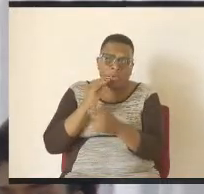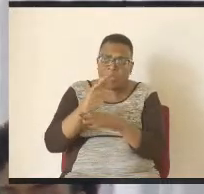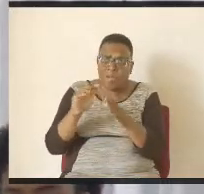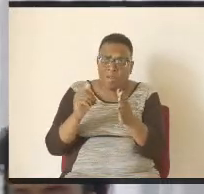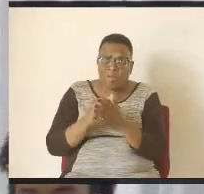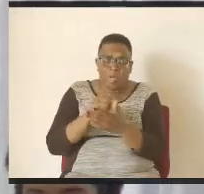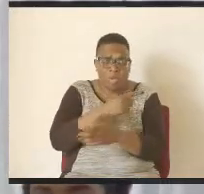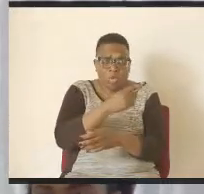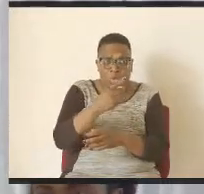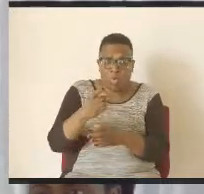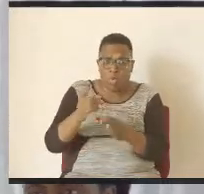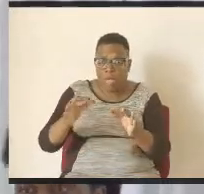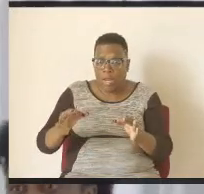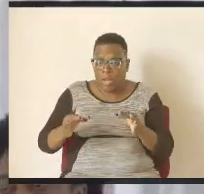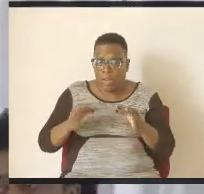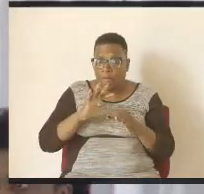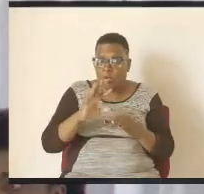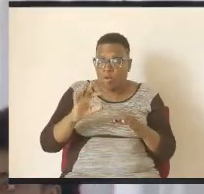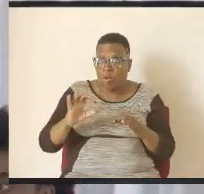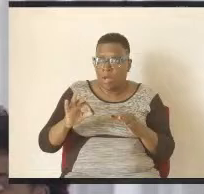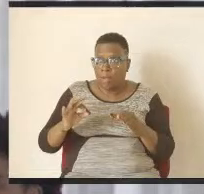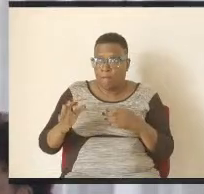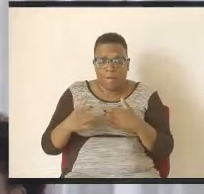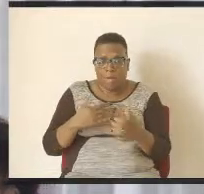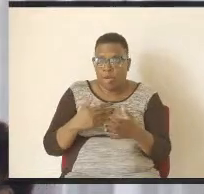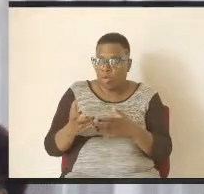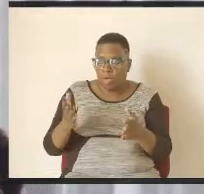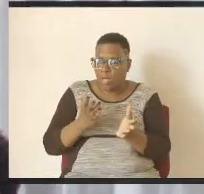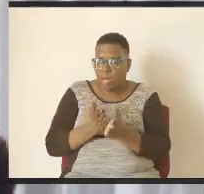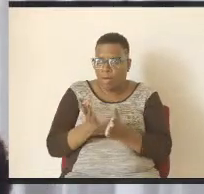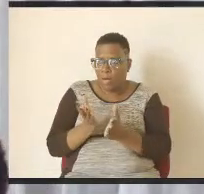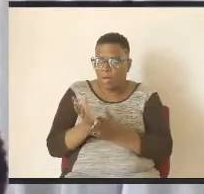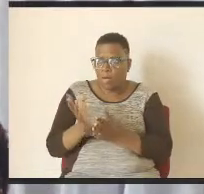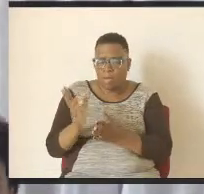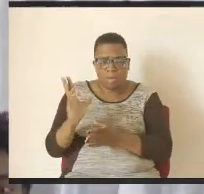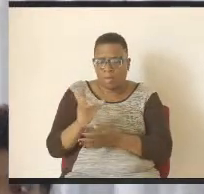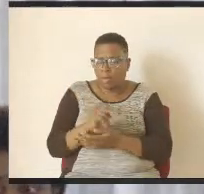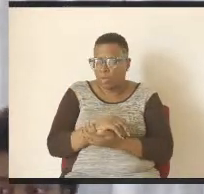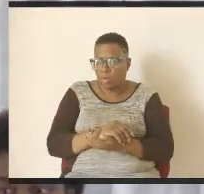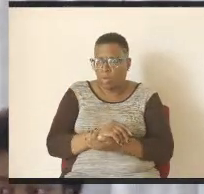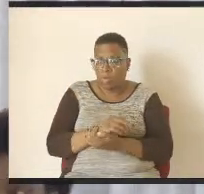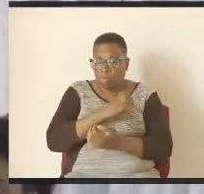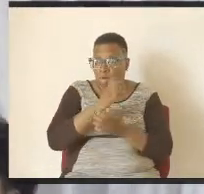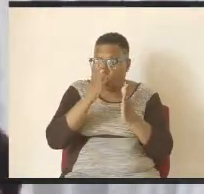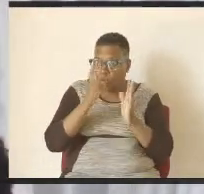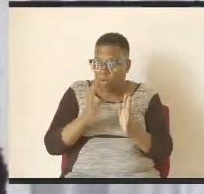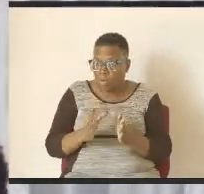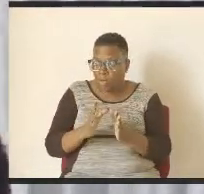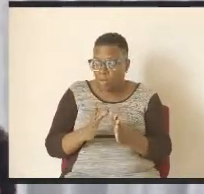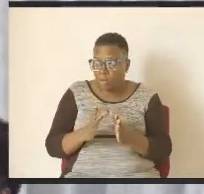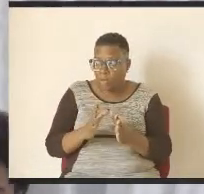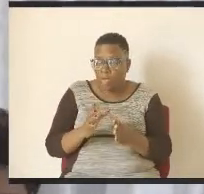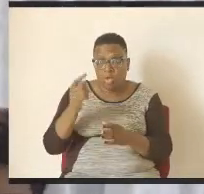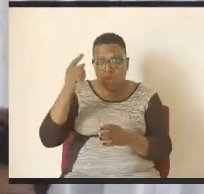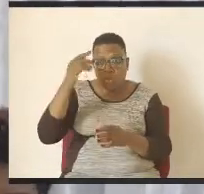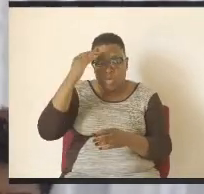the way I want it? And it is all right. What about us as Christians? Is he going to allow us to just do